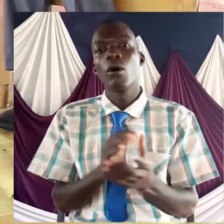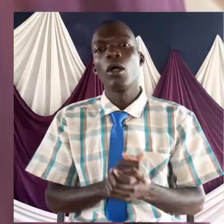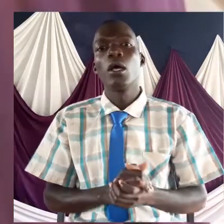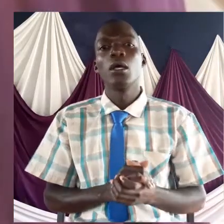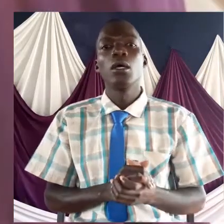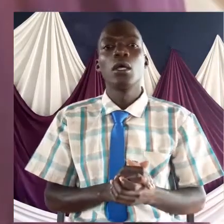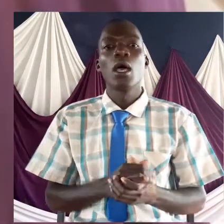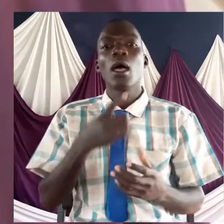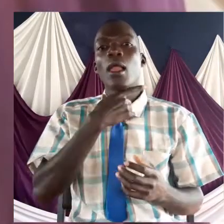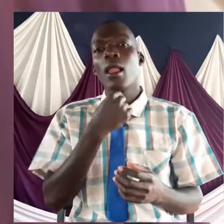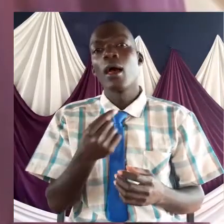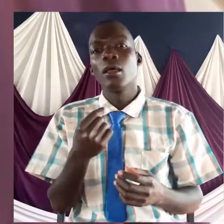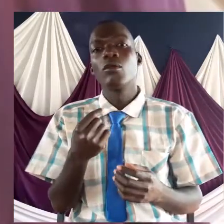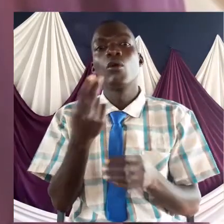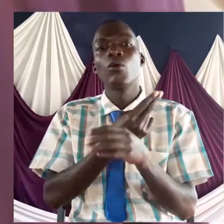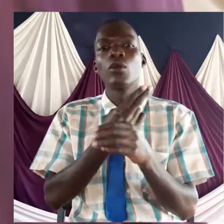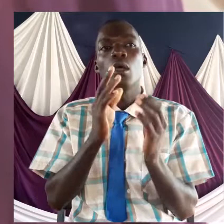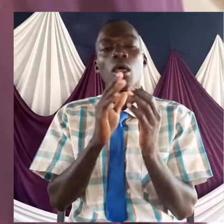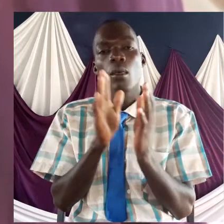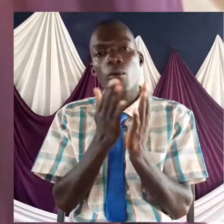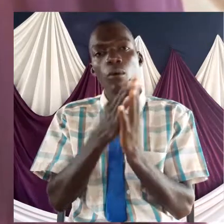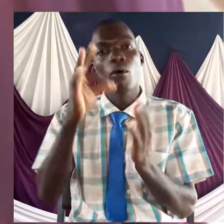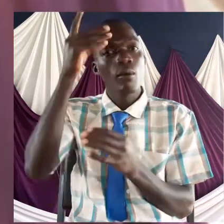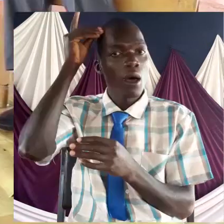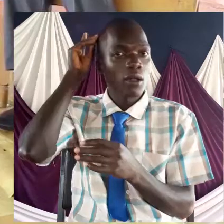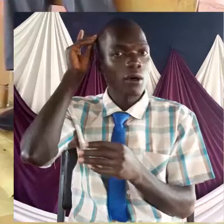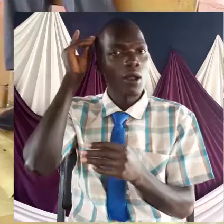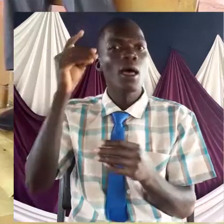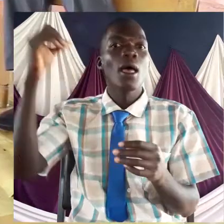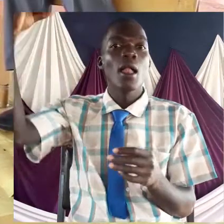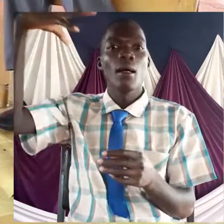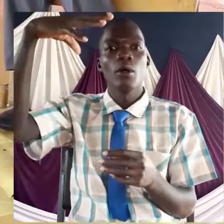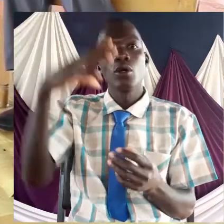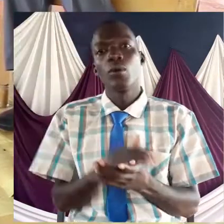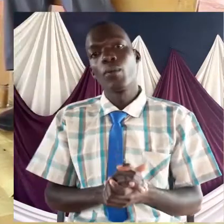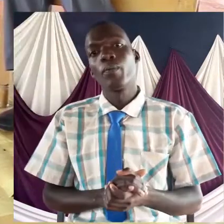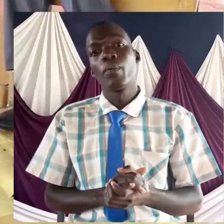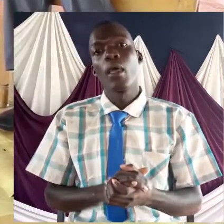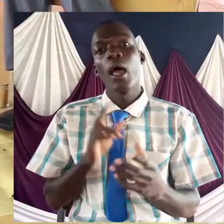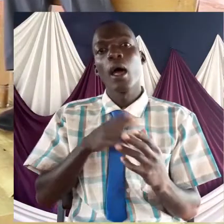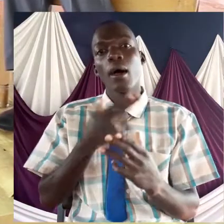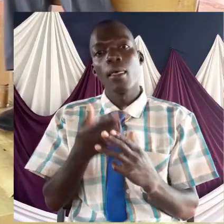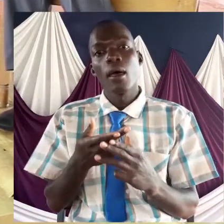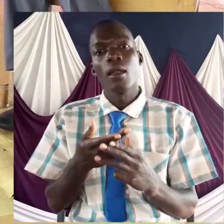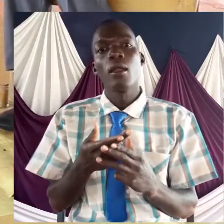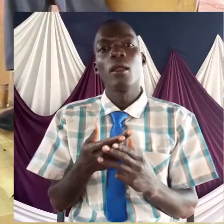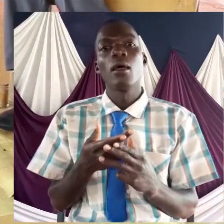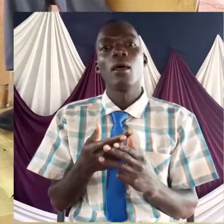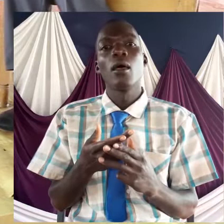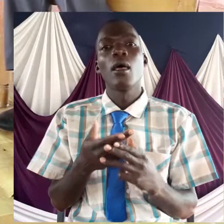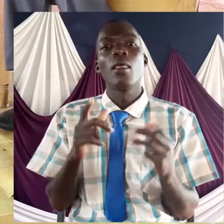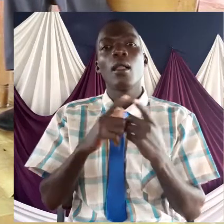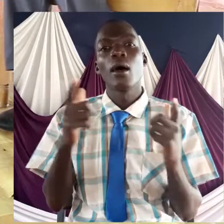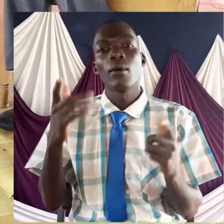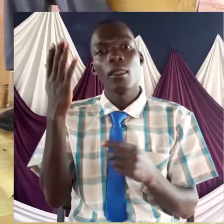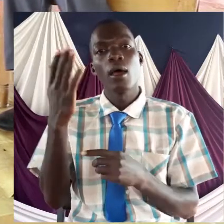yes, like it is used in the book of Daniel and Revelation, and then the language